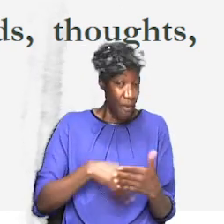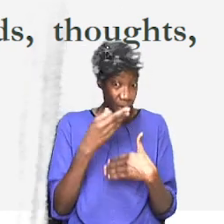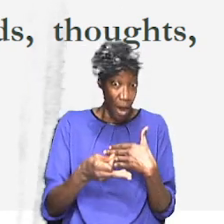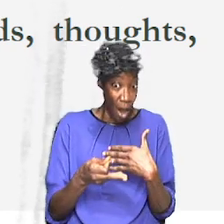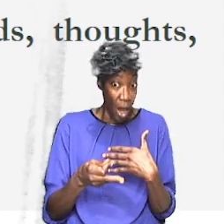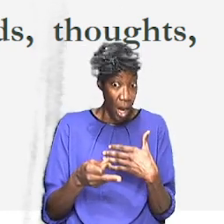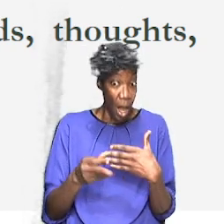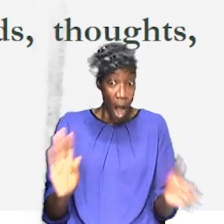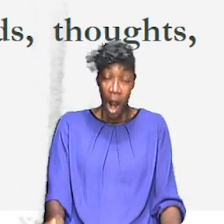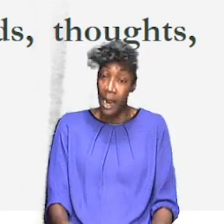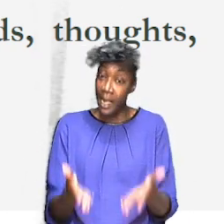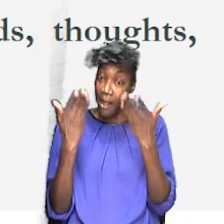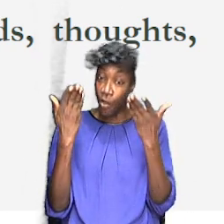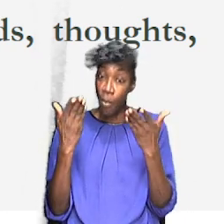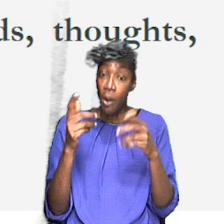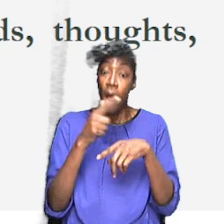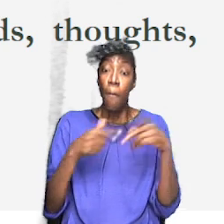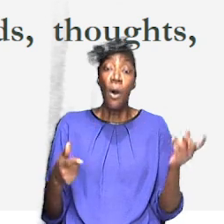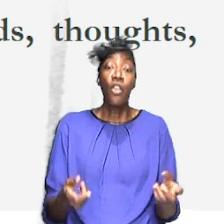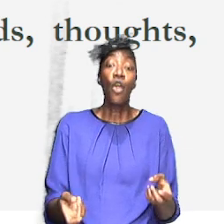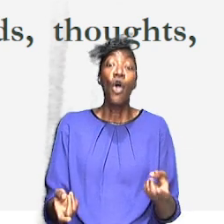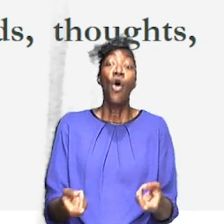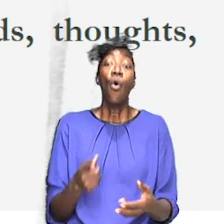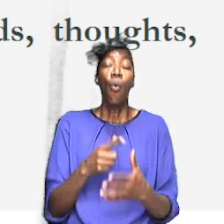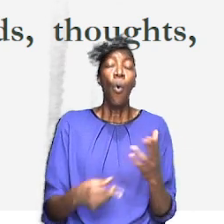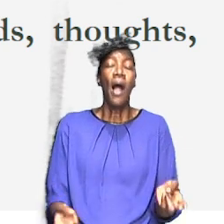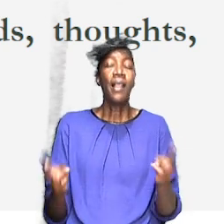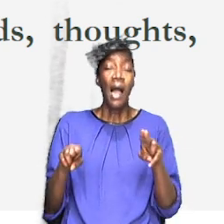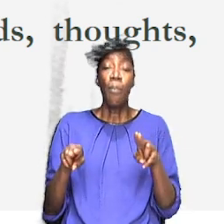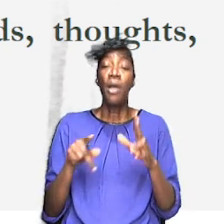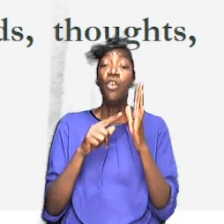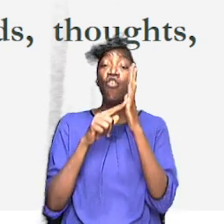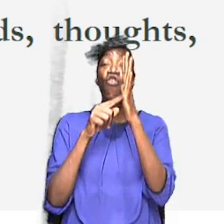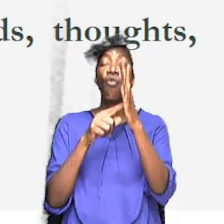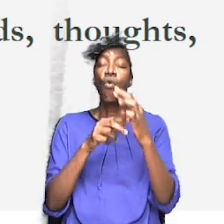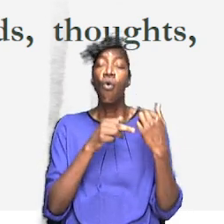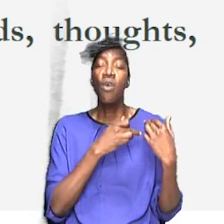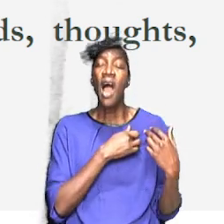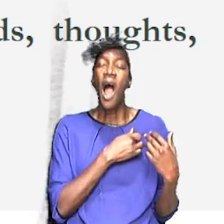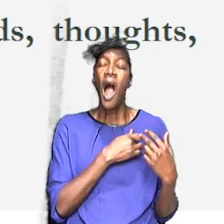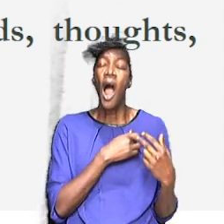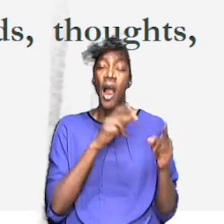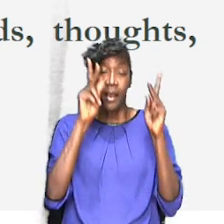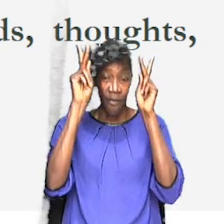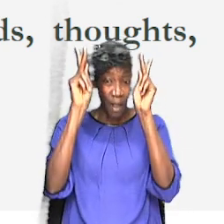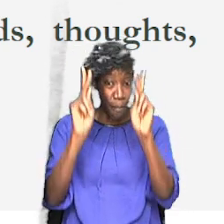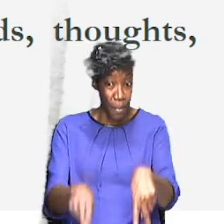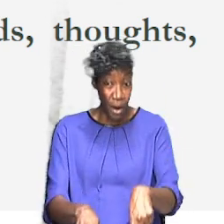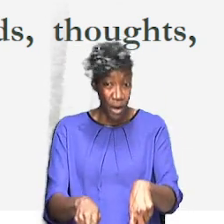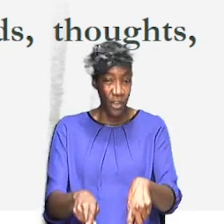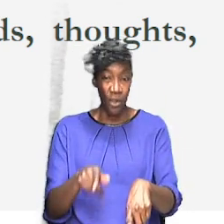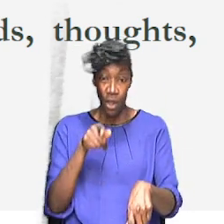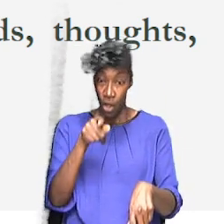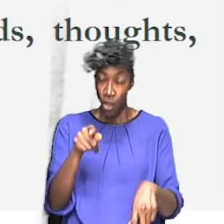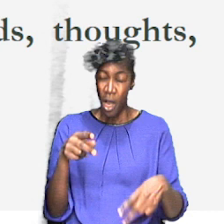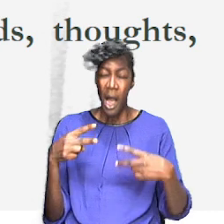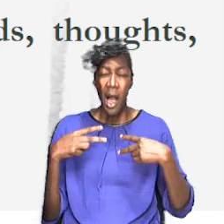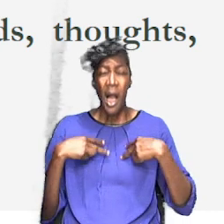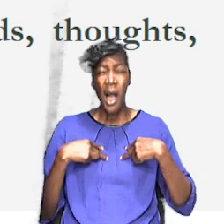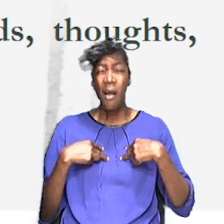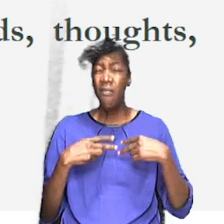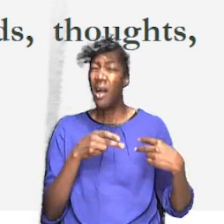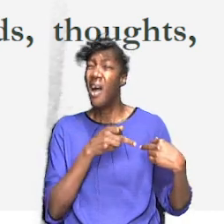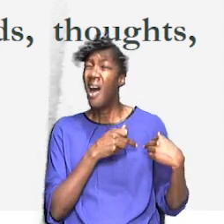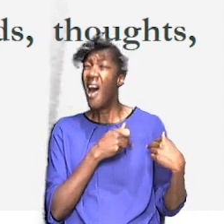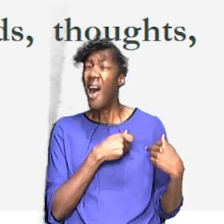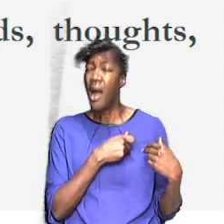up. Amen. But what exactly happened, it shows you the heart of the person. Amen. When somebody have a heart towards God,